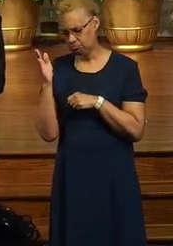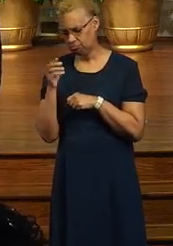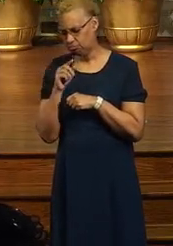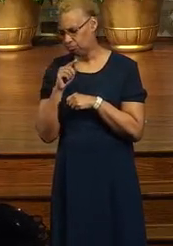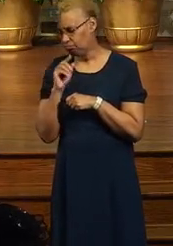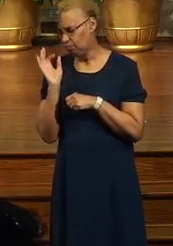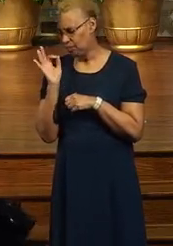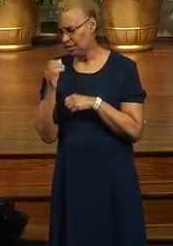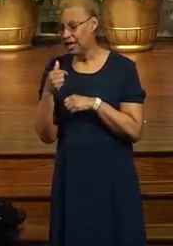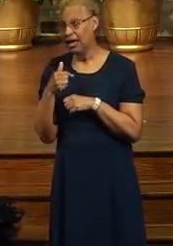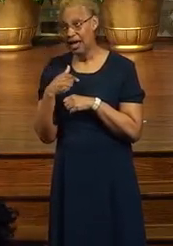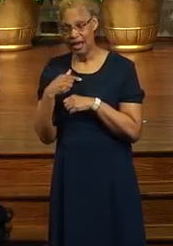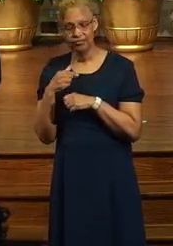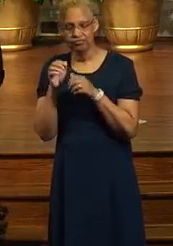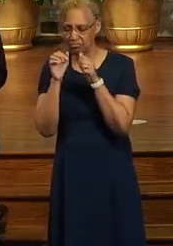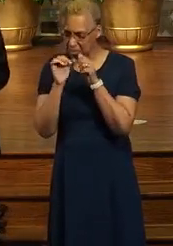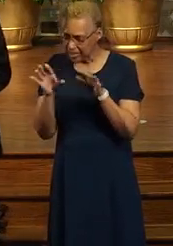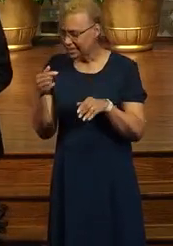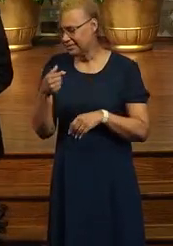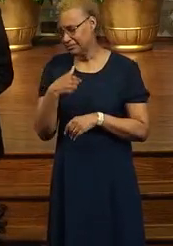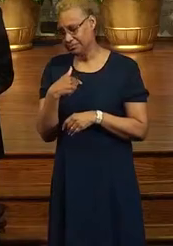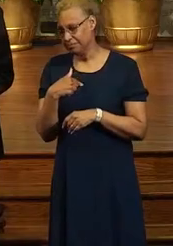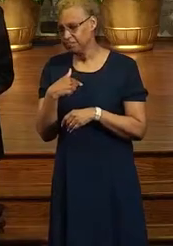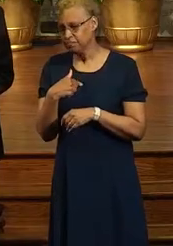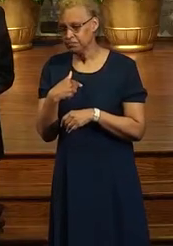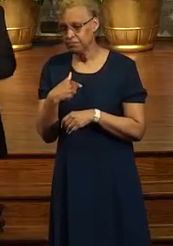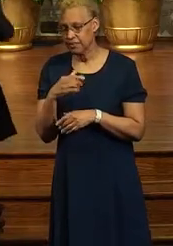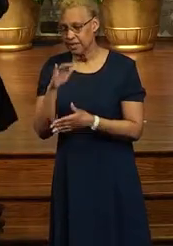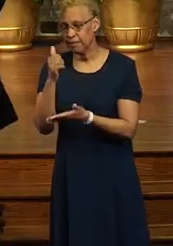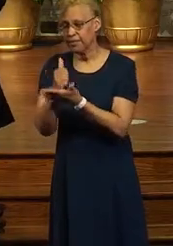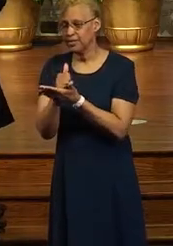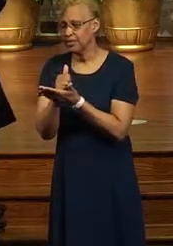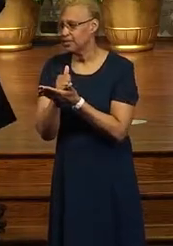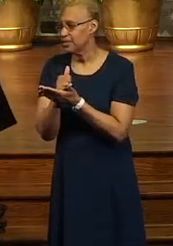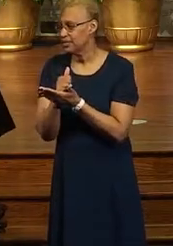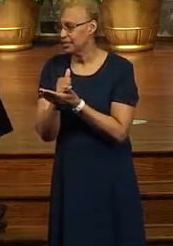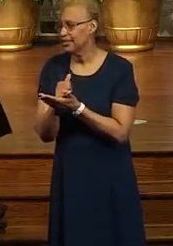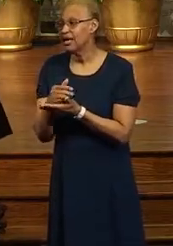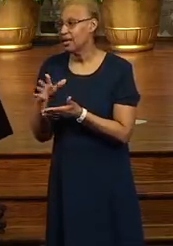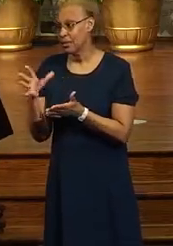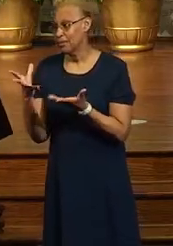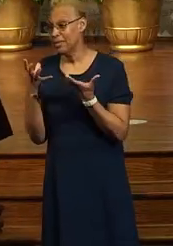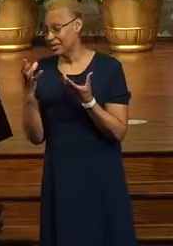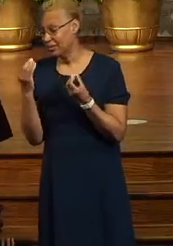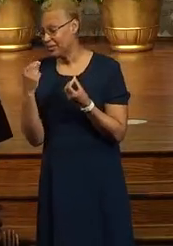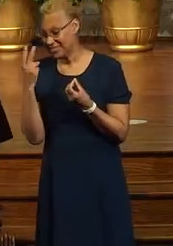I was blessed. Amen. Amen. How many of you want to see more of him?